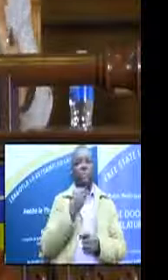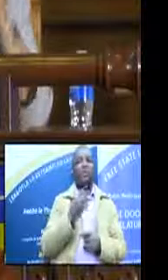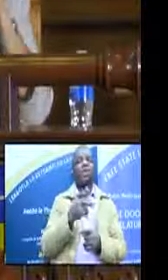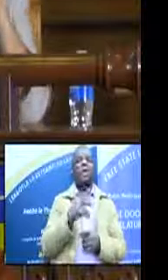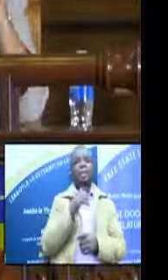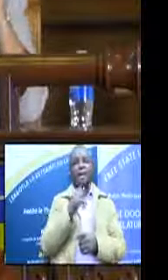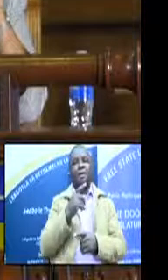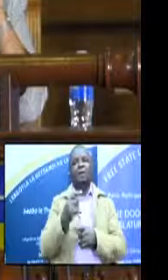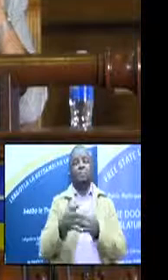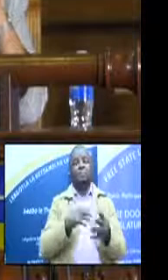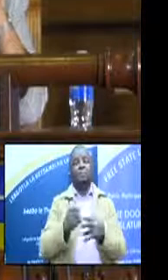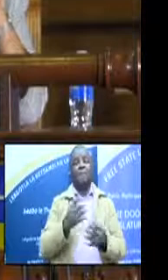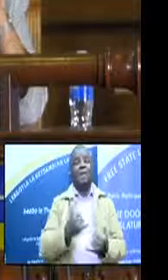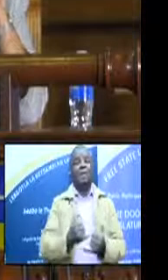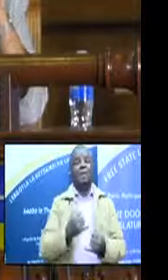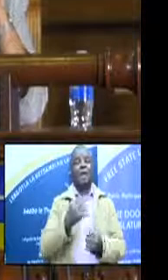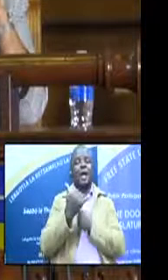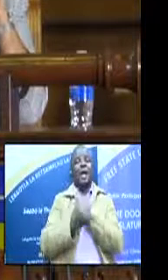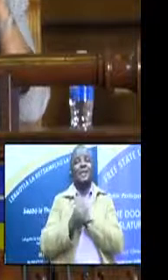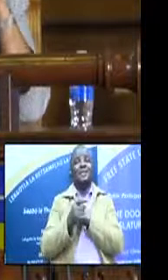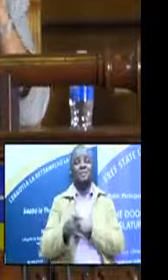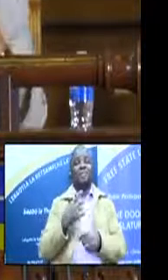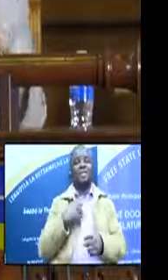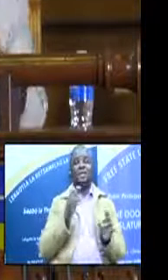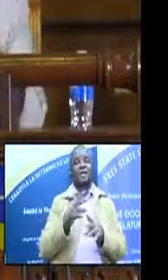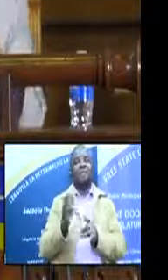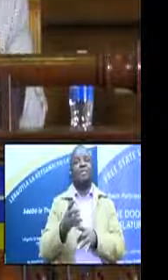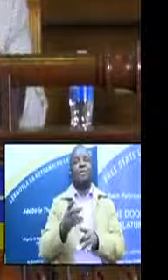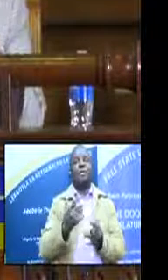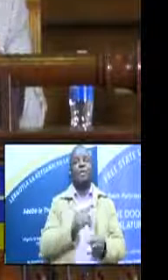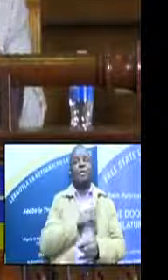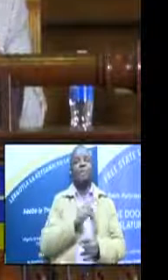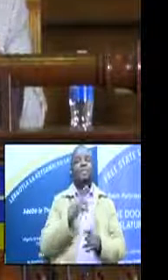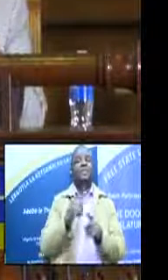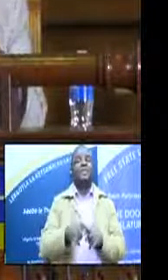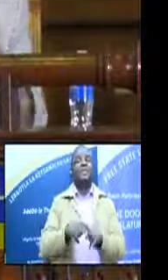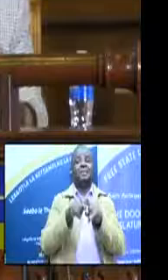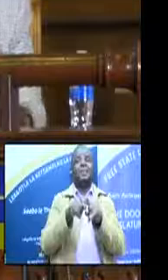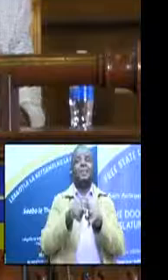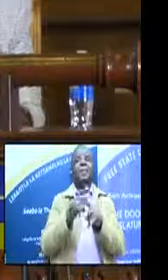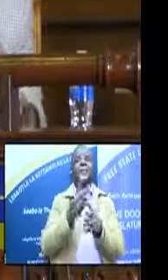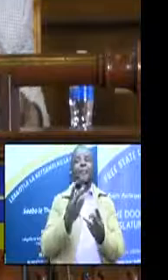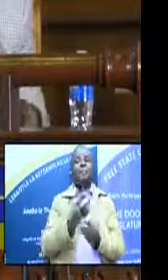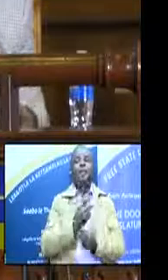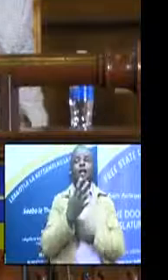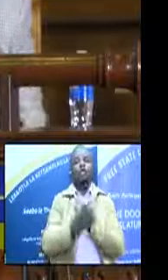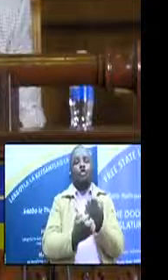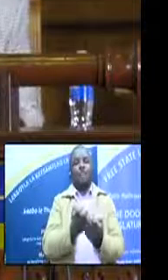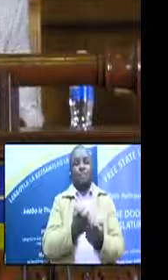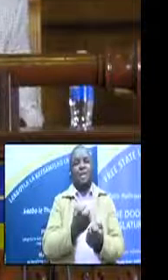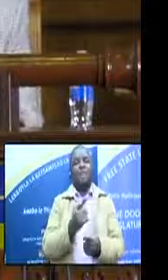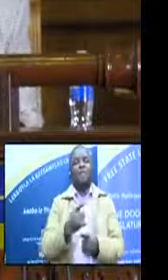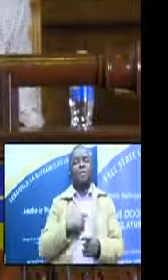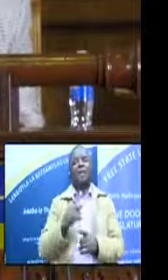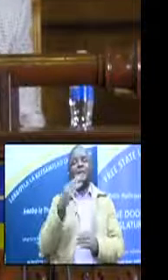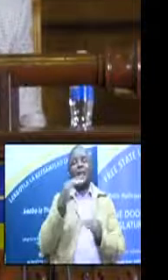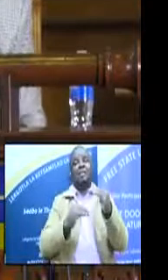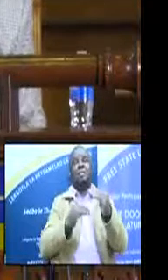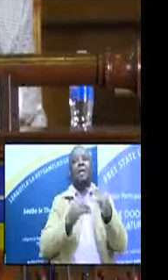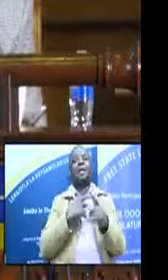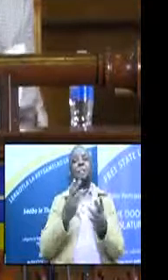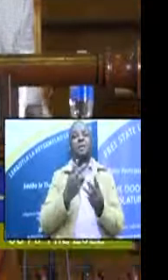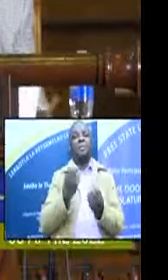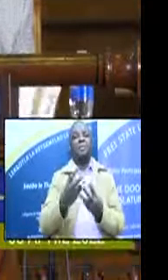Our country is at the receiving end due to its distressed economy and the high rate of inequality, unemployment,